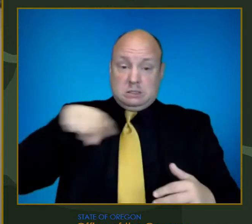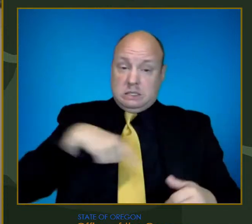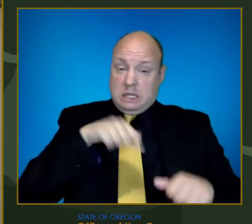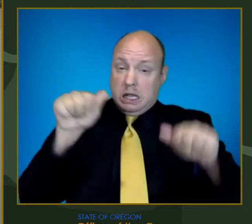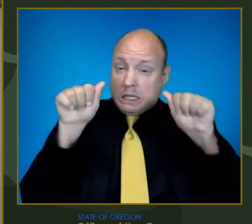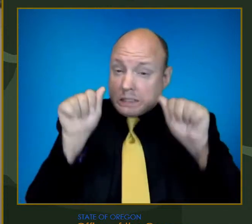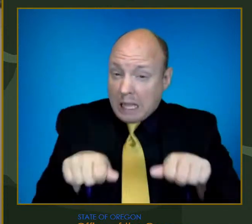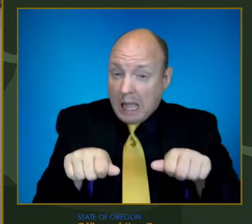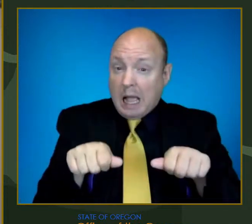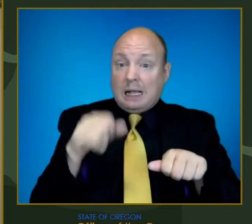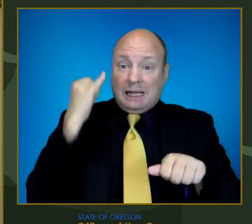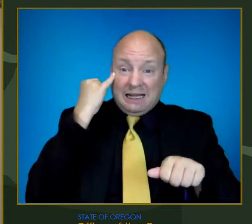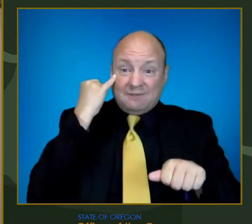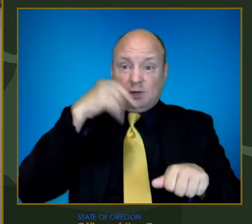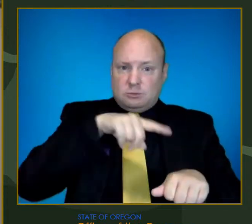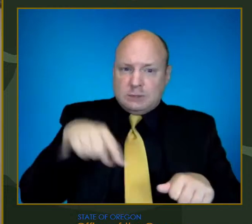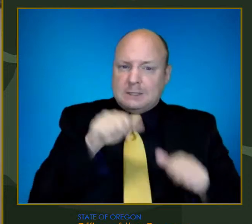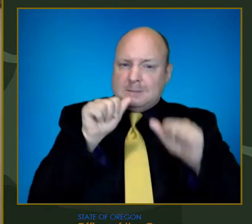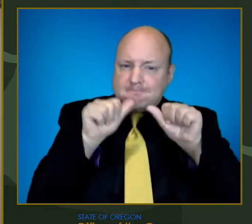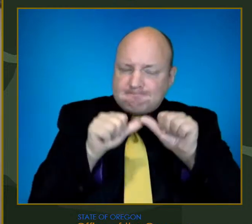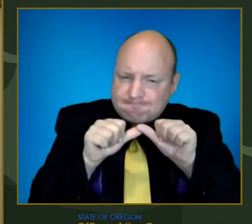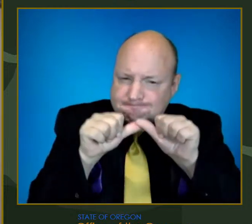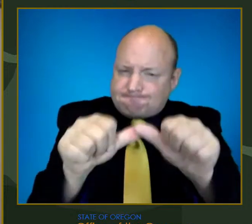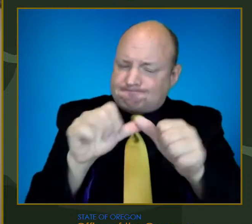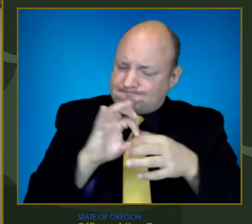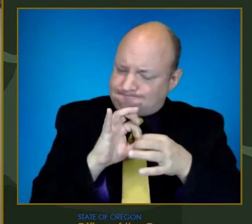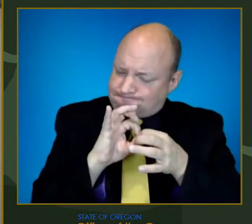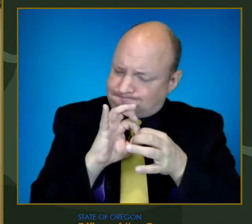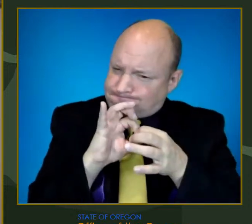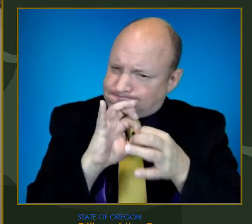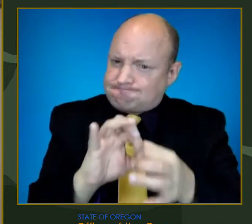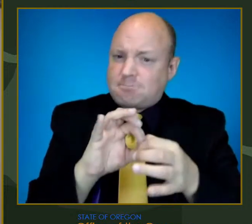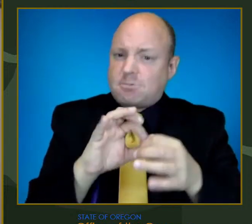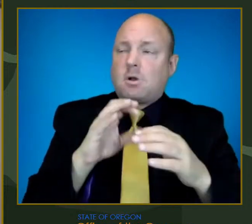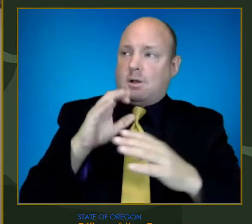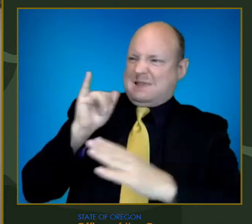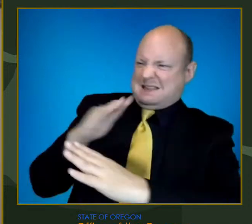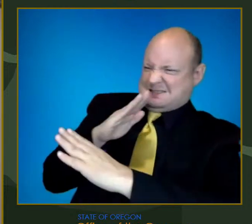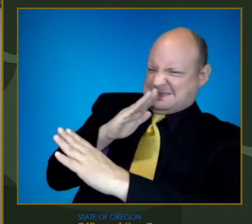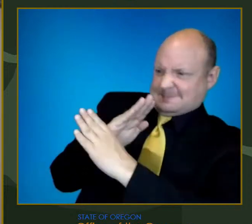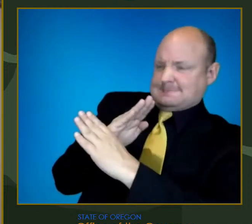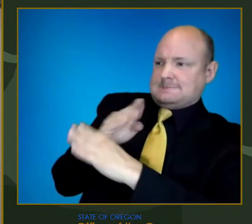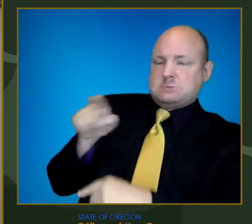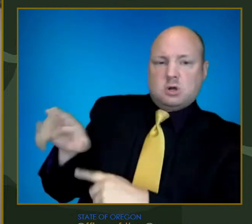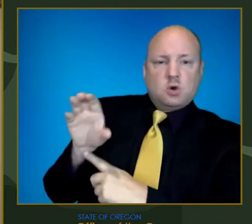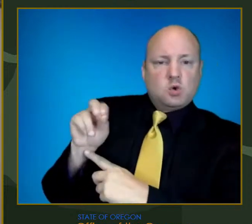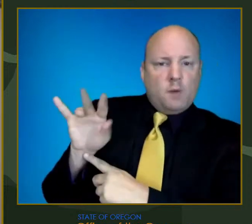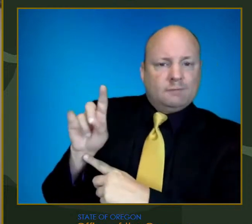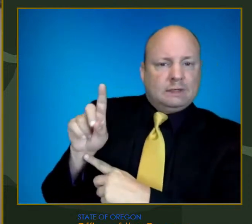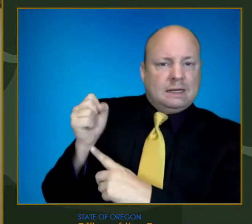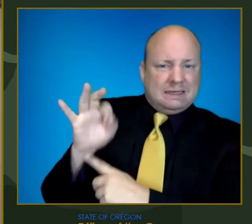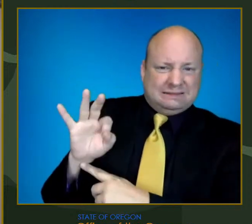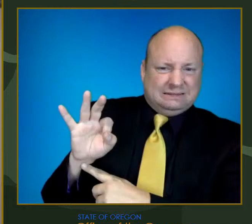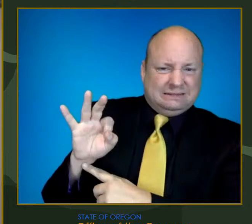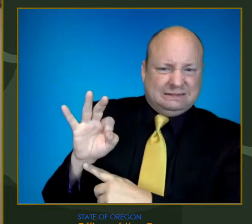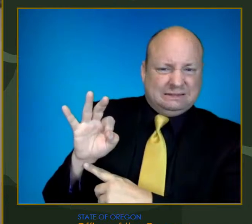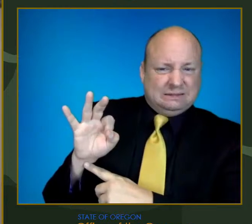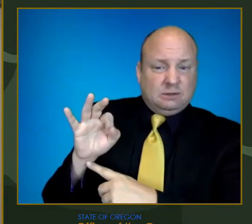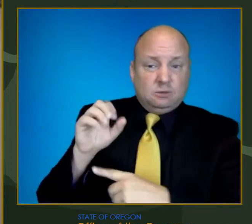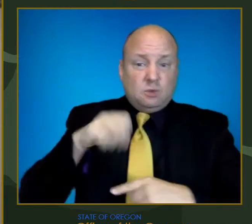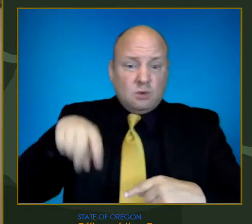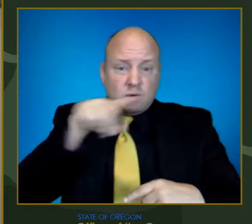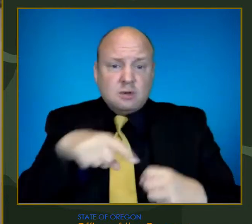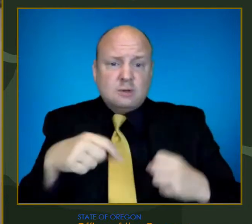all working together of doing amazing things. Last year, we stood together for our nurses, doctors, and